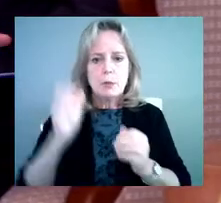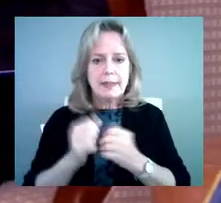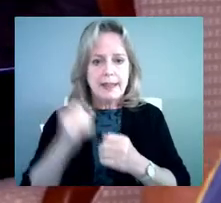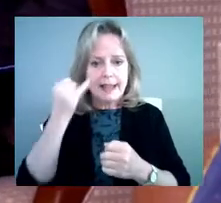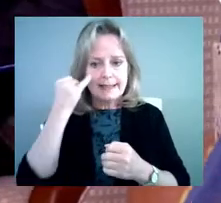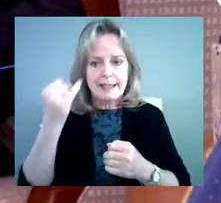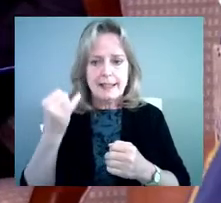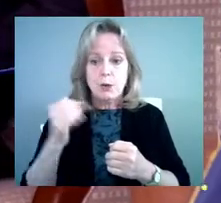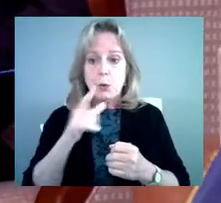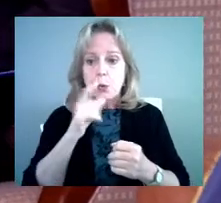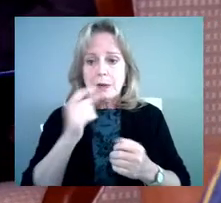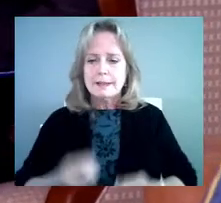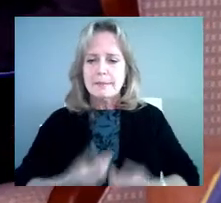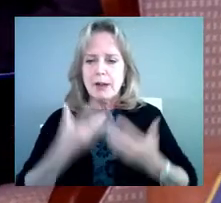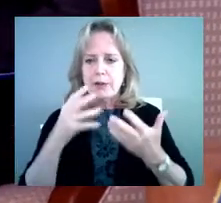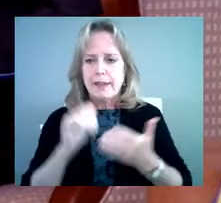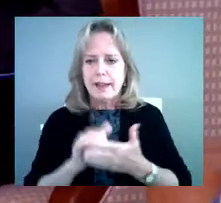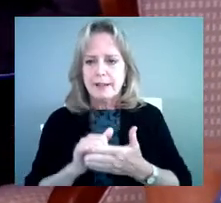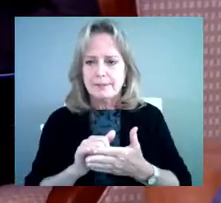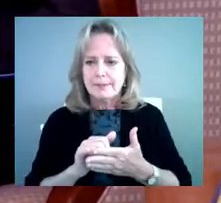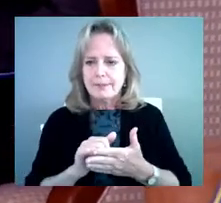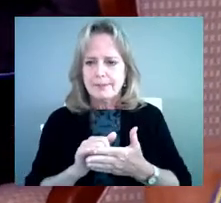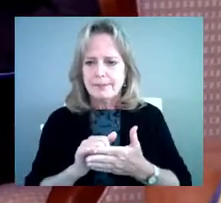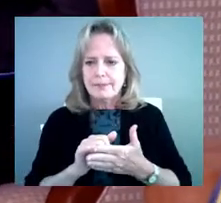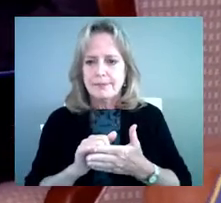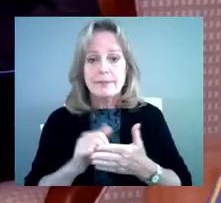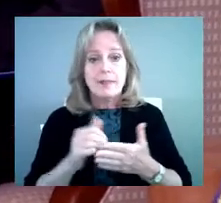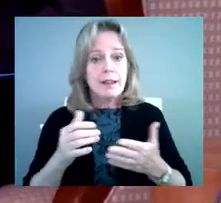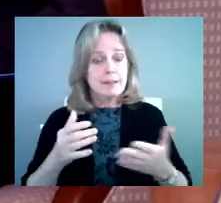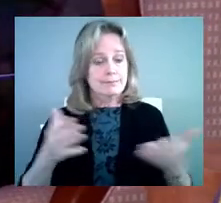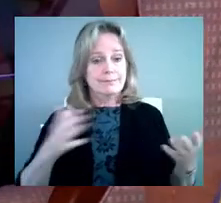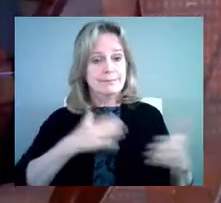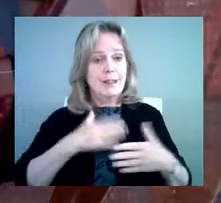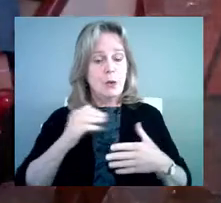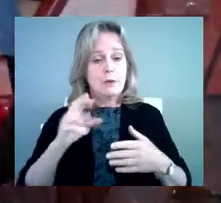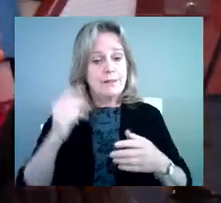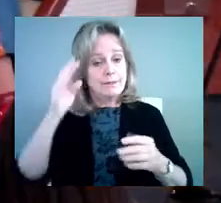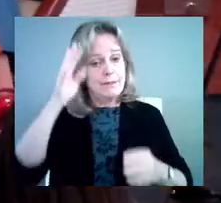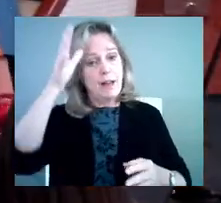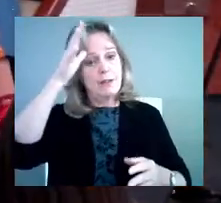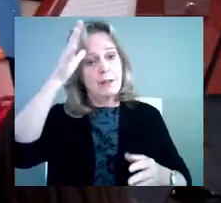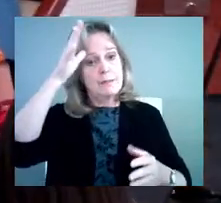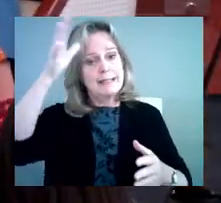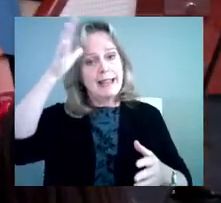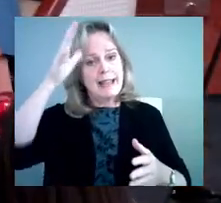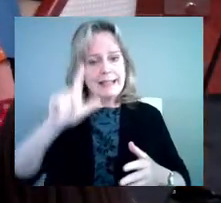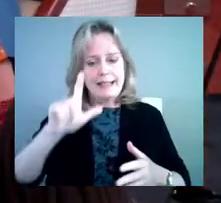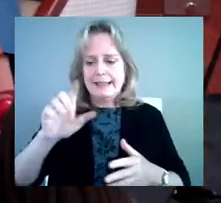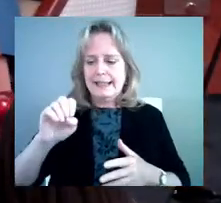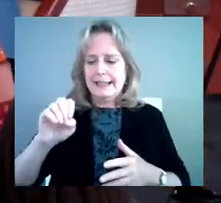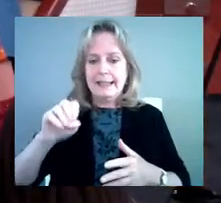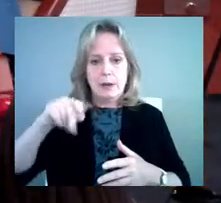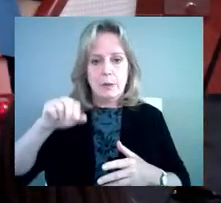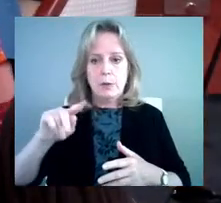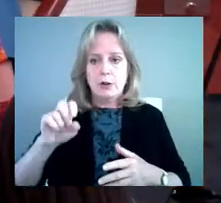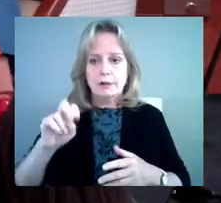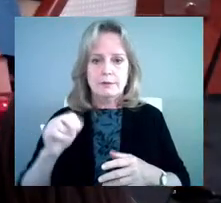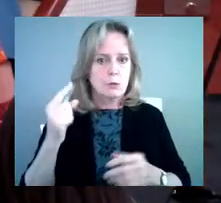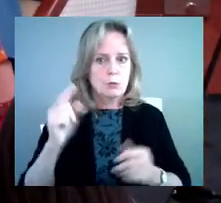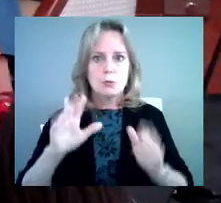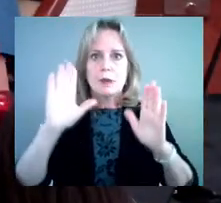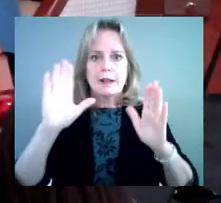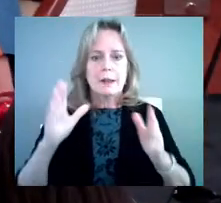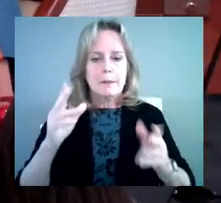and who inspired it. Well, actually, my own father inspired it. My dad, Lee Parton, was one of the greatest people,